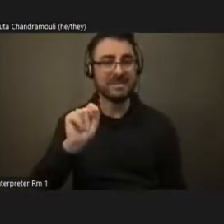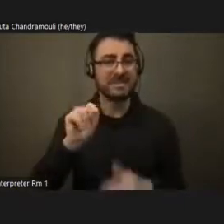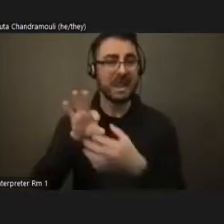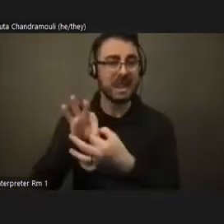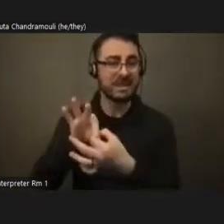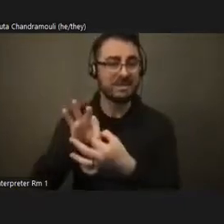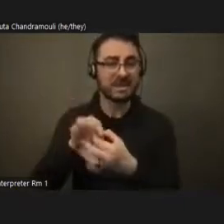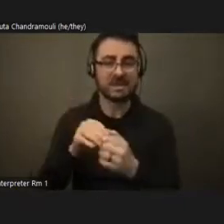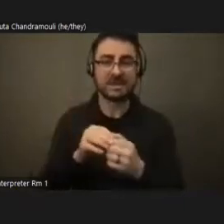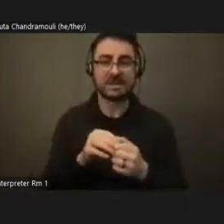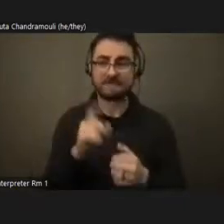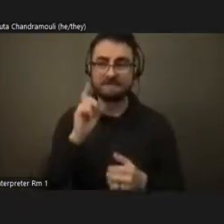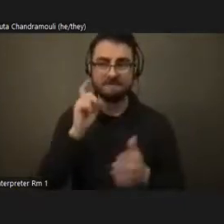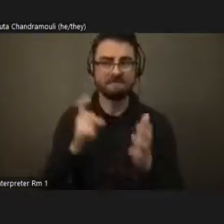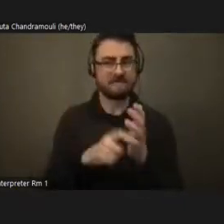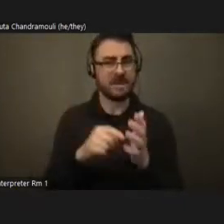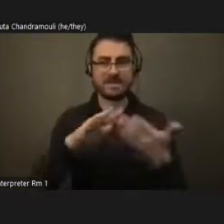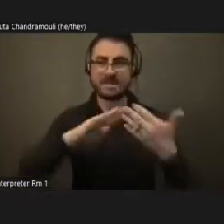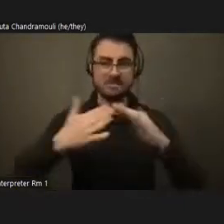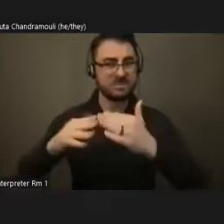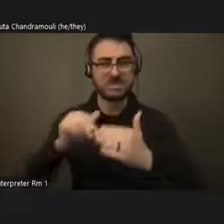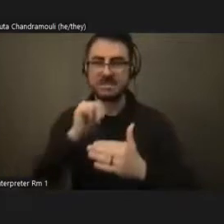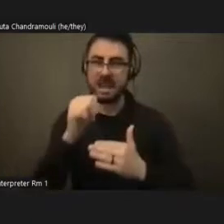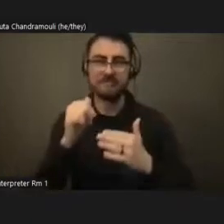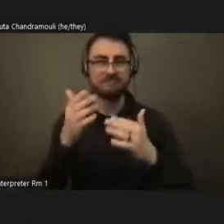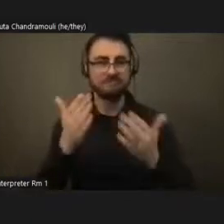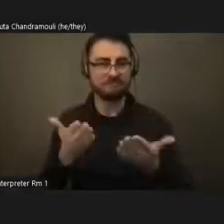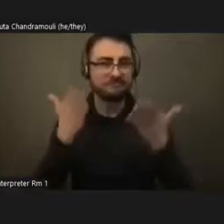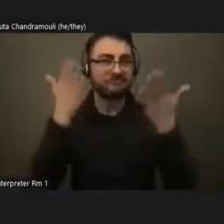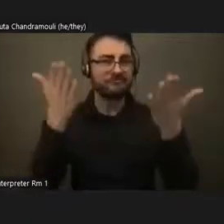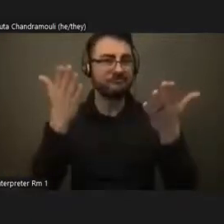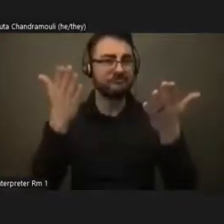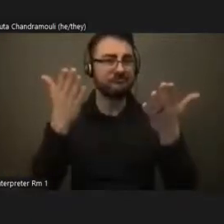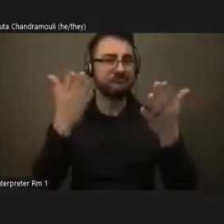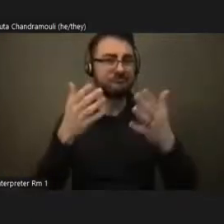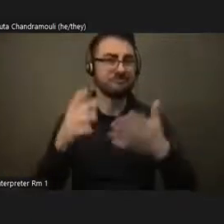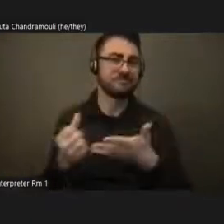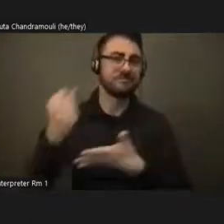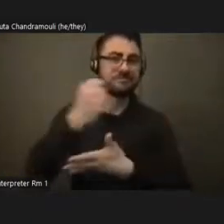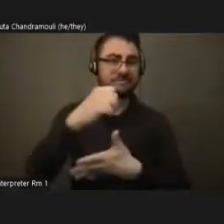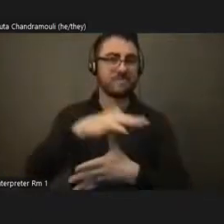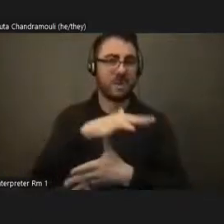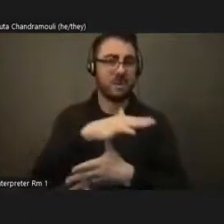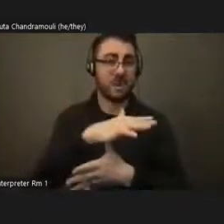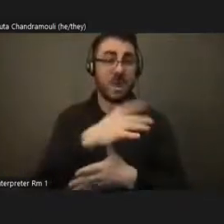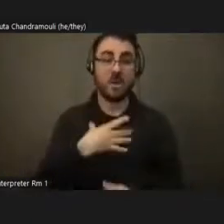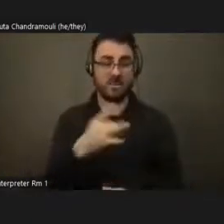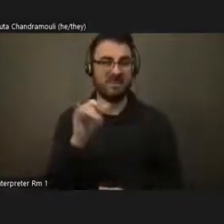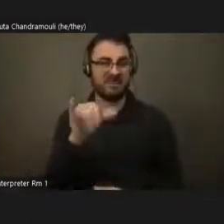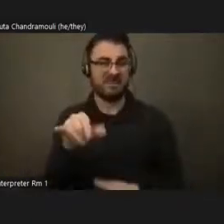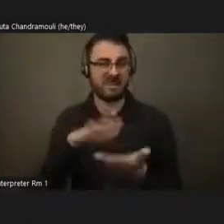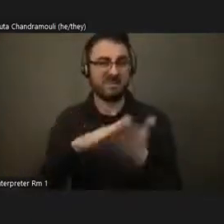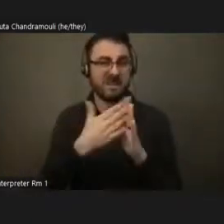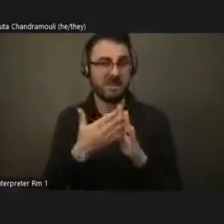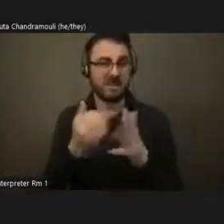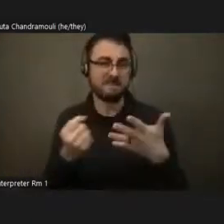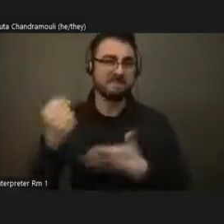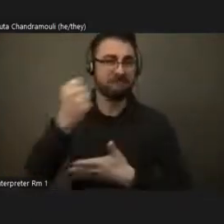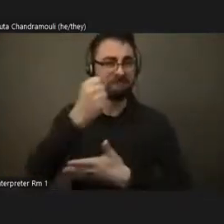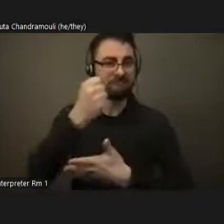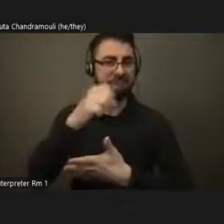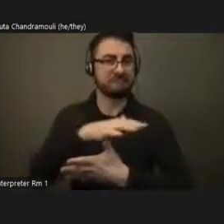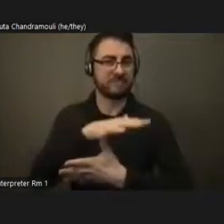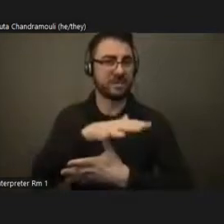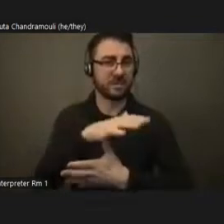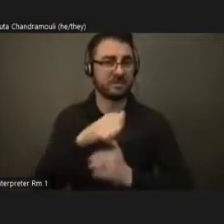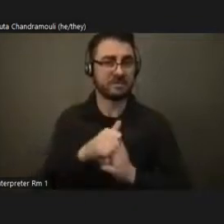raised priorities, and I would like to ask for that to be a priority. We have a lot of